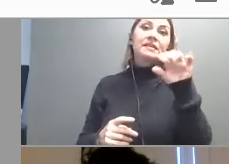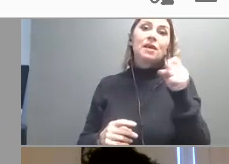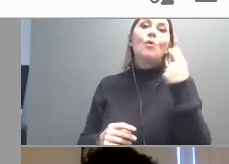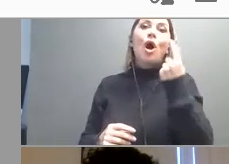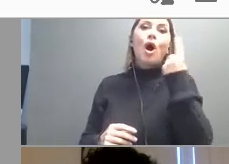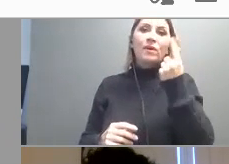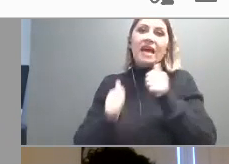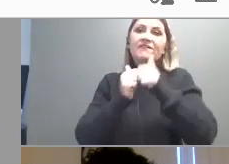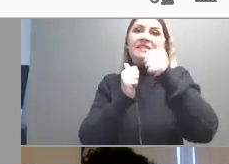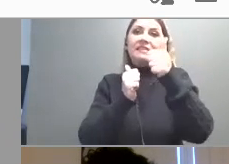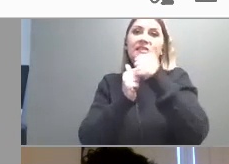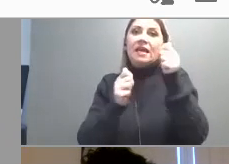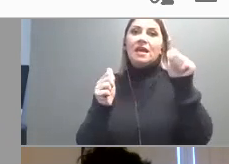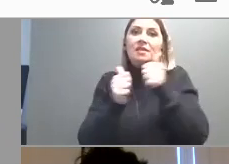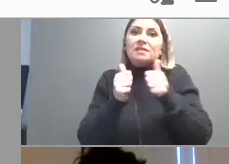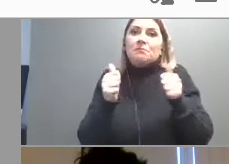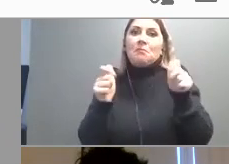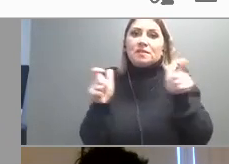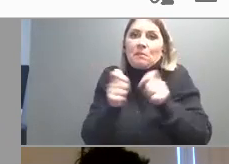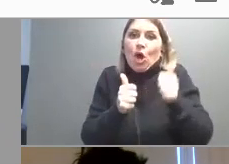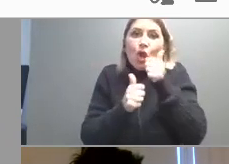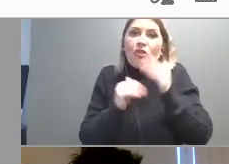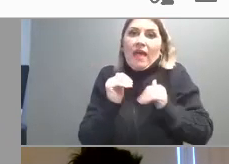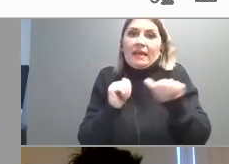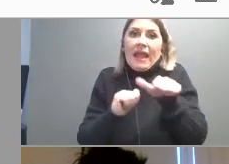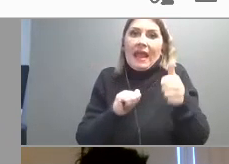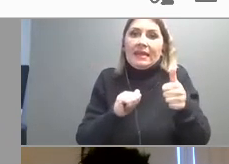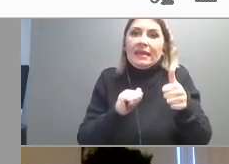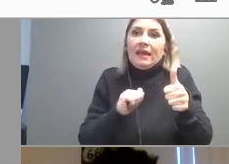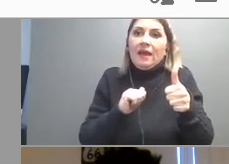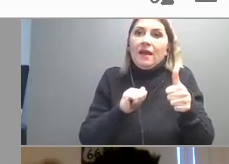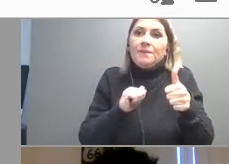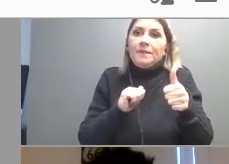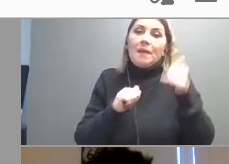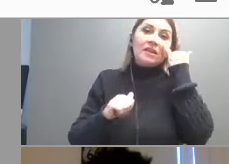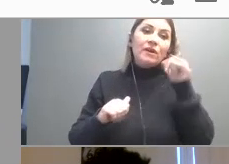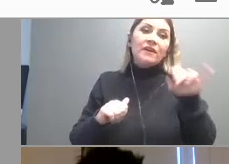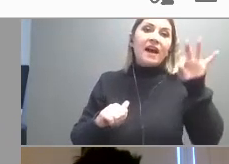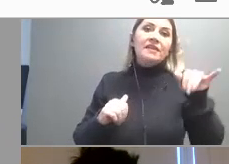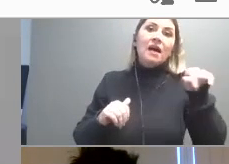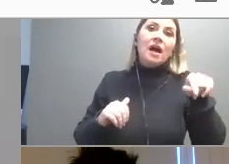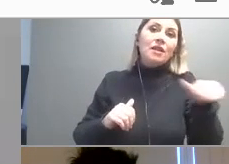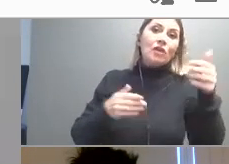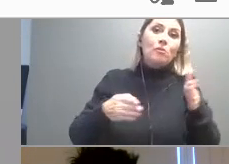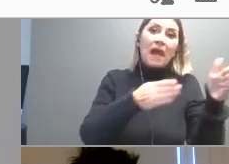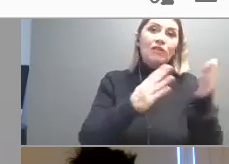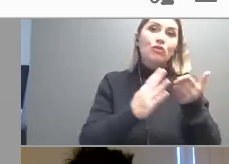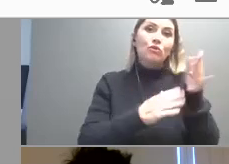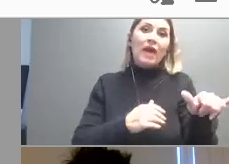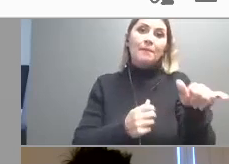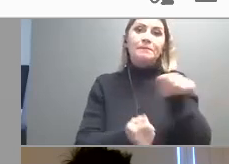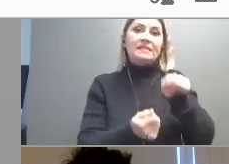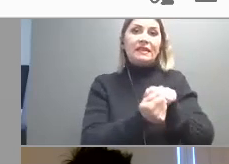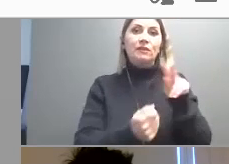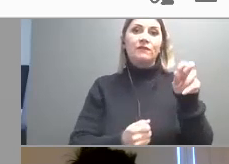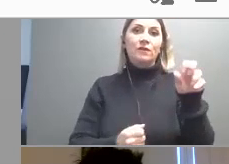a distance smaller than any other, than if we find another path to that particular vertex,